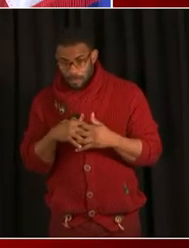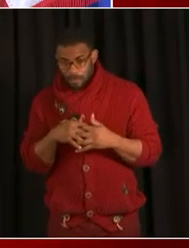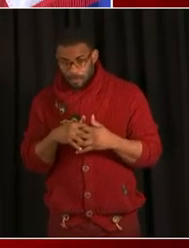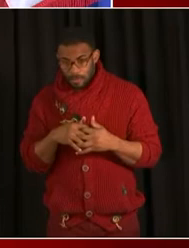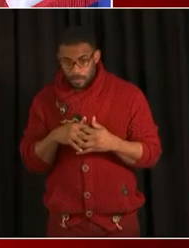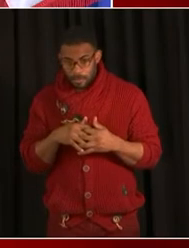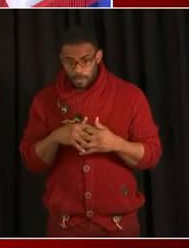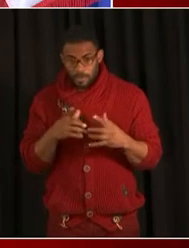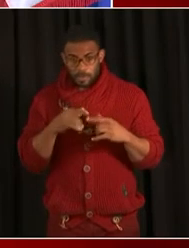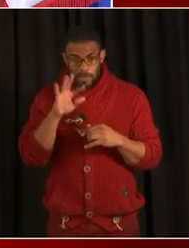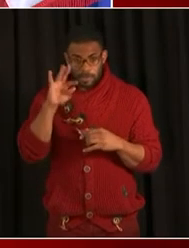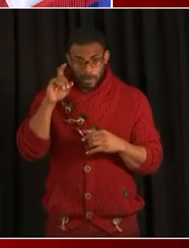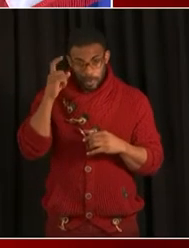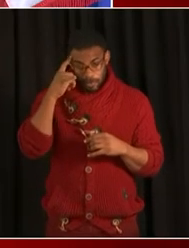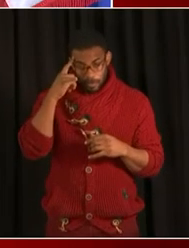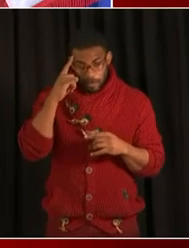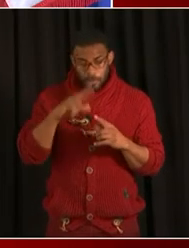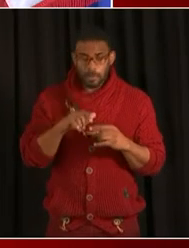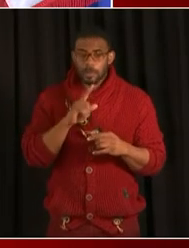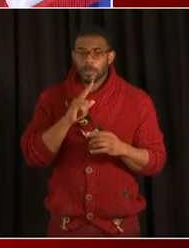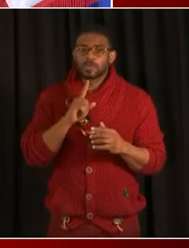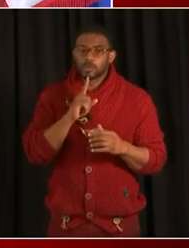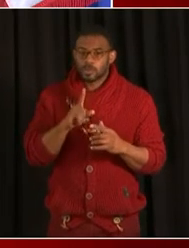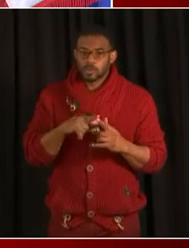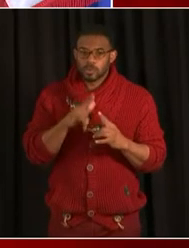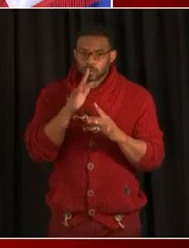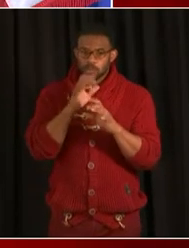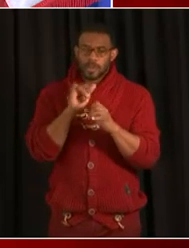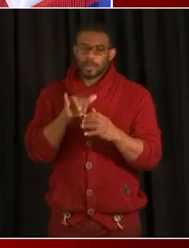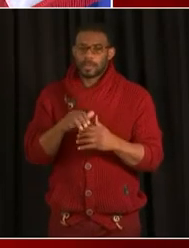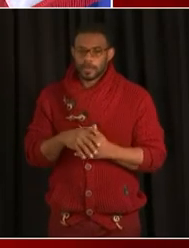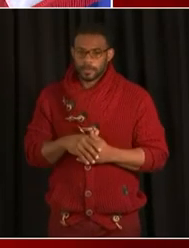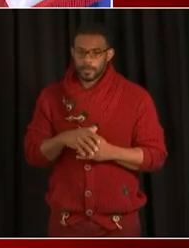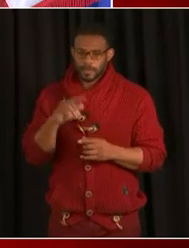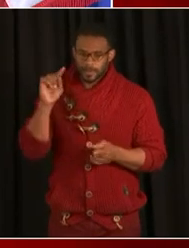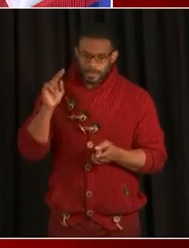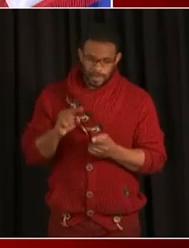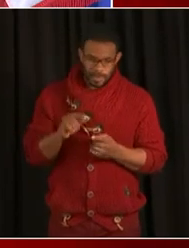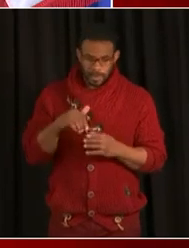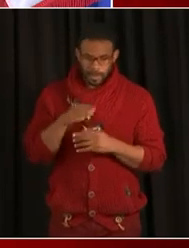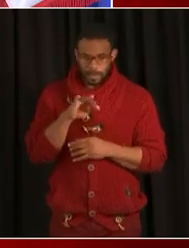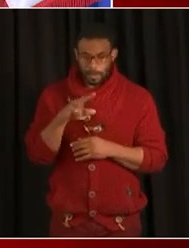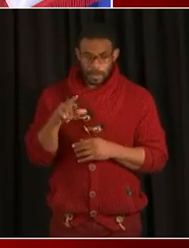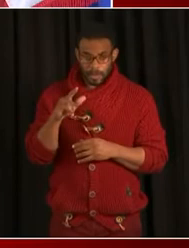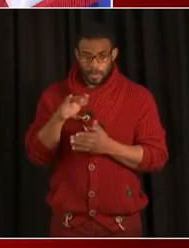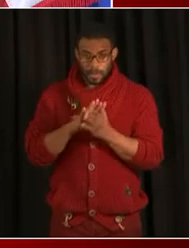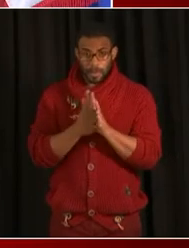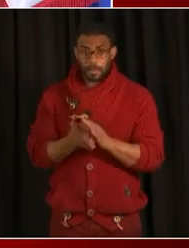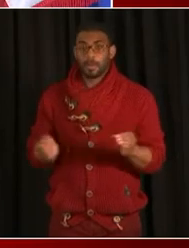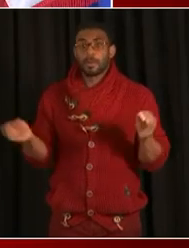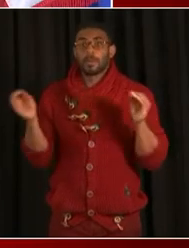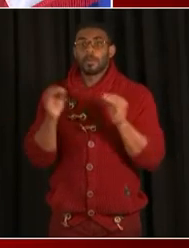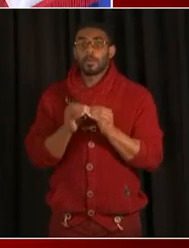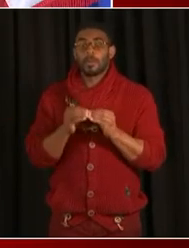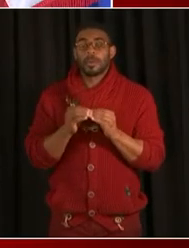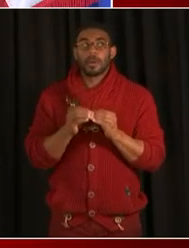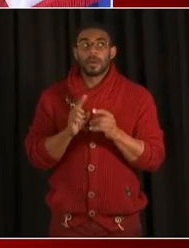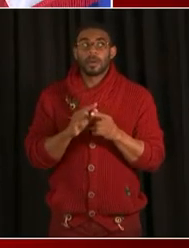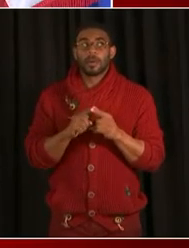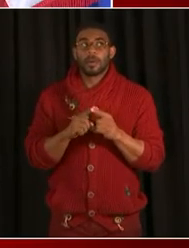flow out from the federal government, but we'll be sure to track that down as the bill becomes more